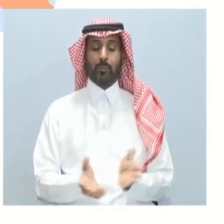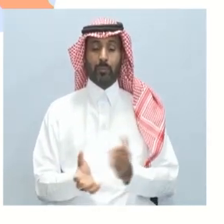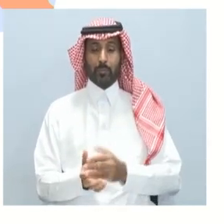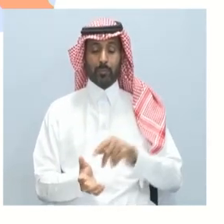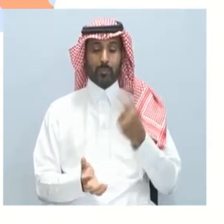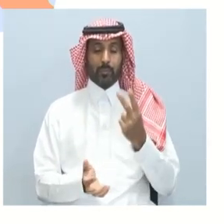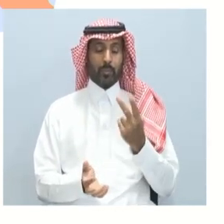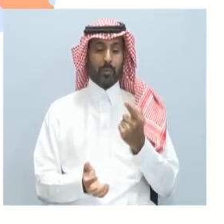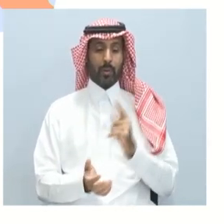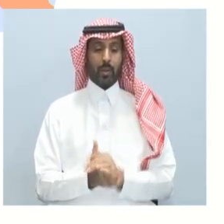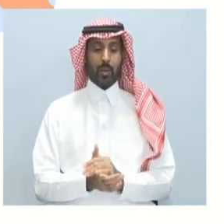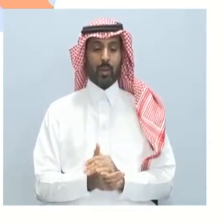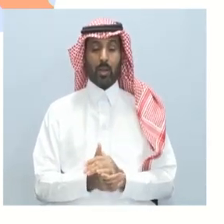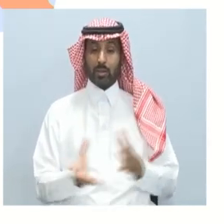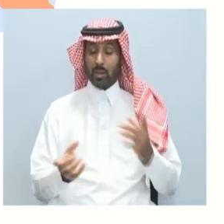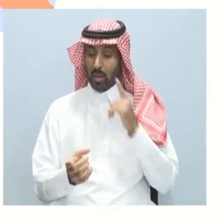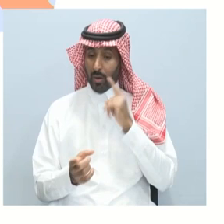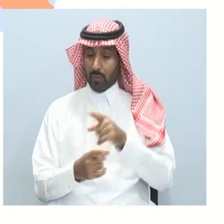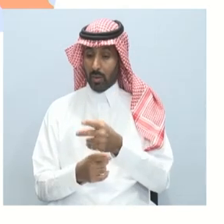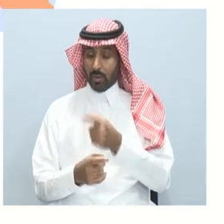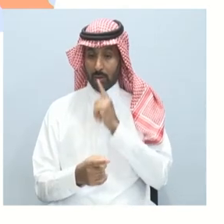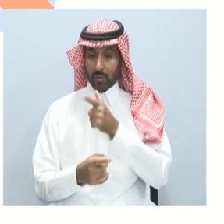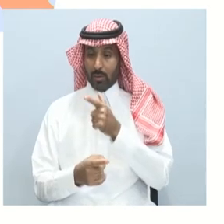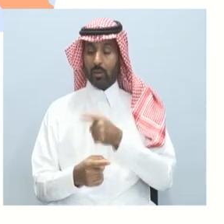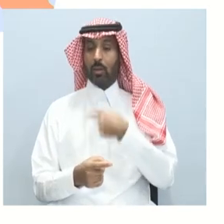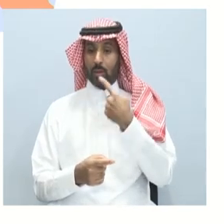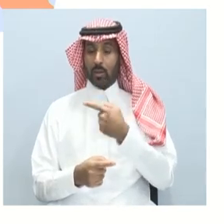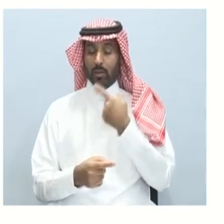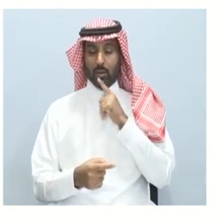two, maximize opportunities for language practice.